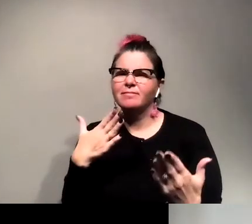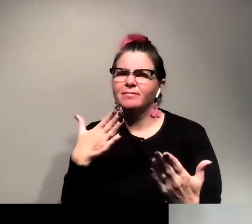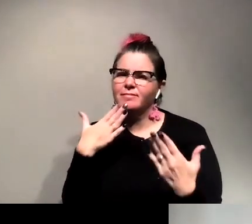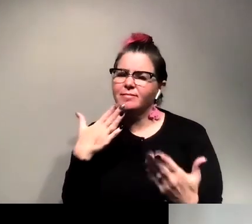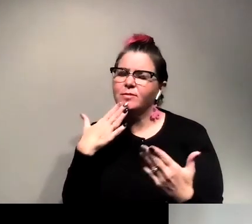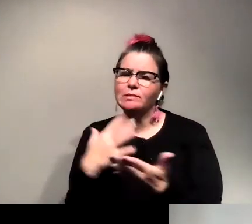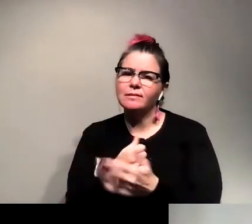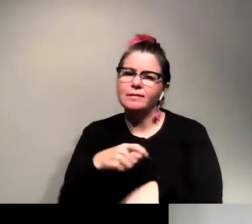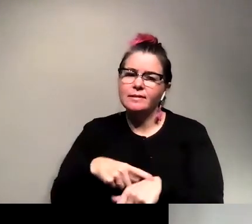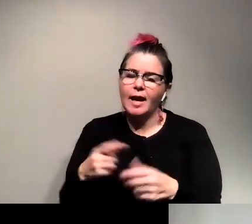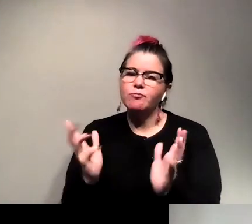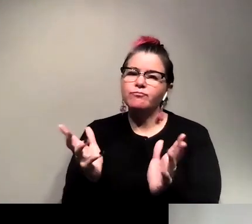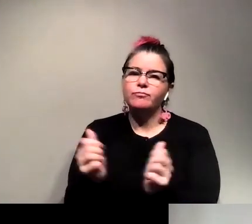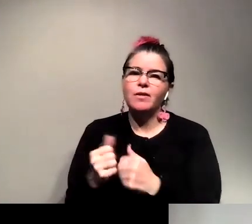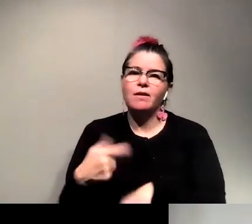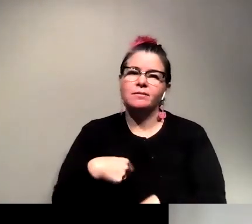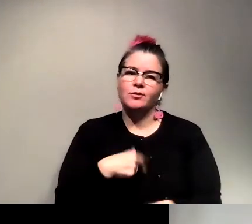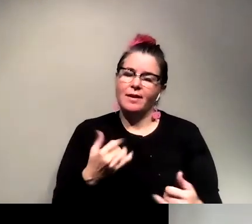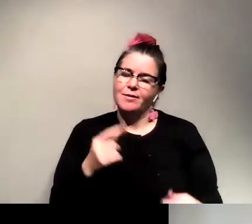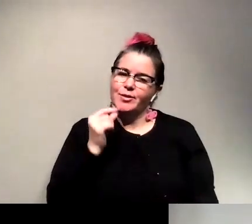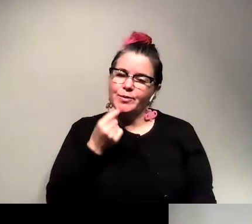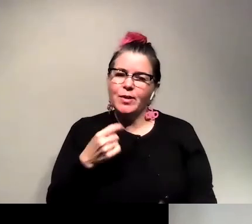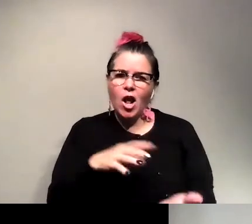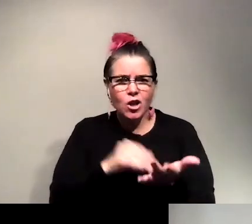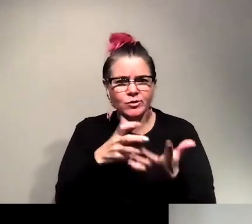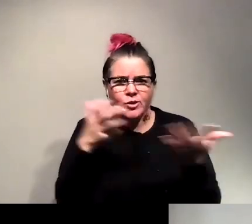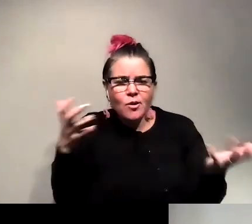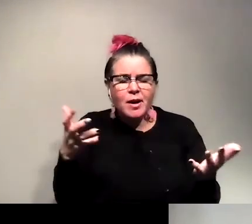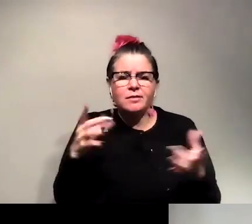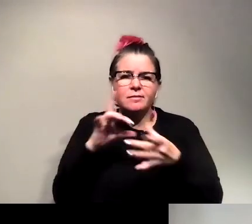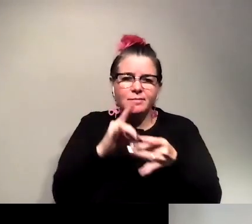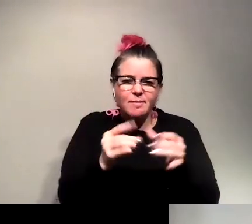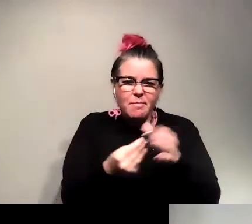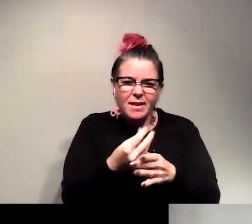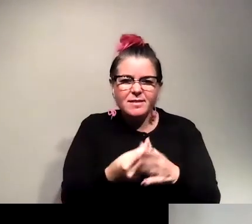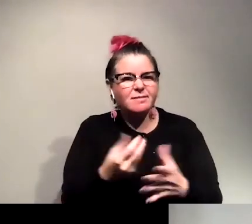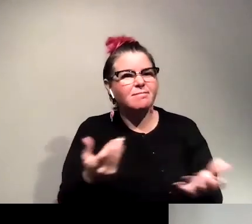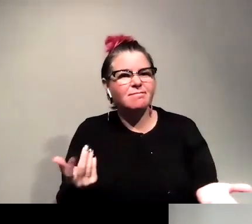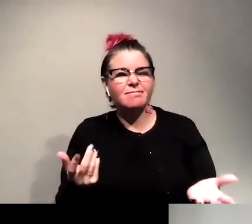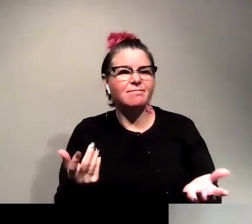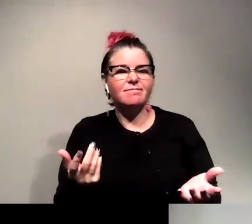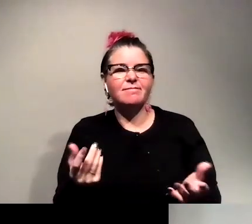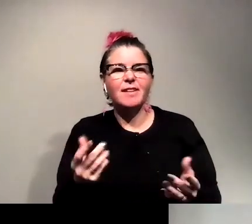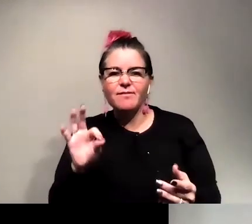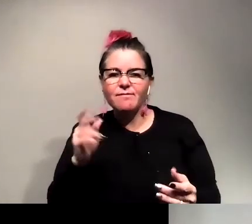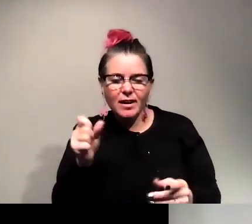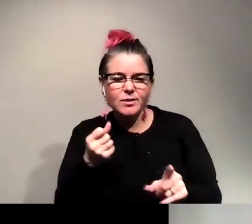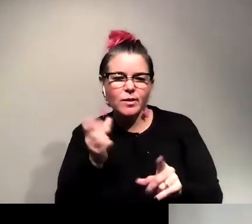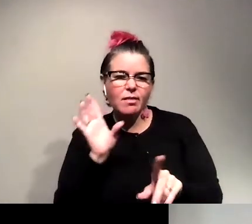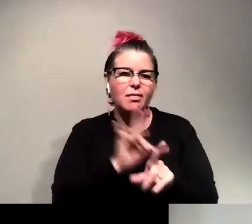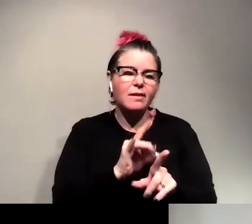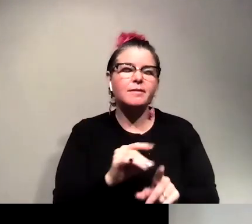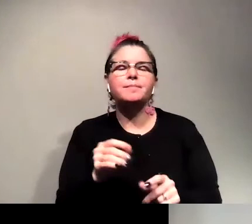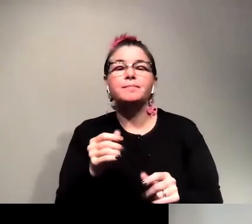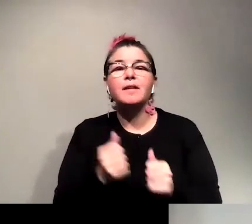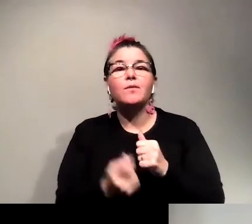taking the time to speak with us today. This was super cool. And I learned so much about plants and the fungus that affects them. Everybody,